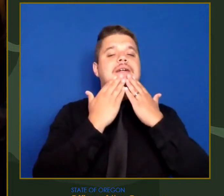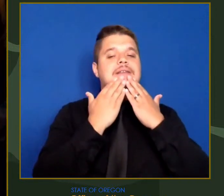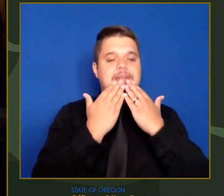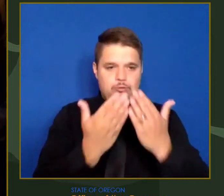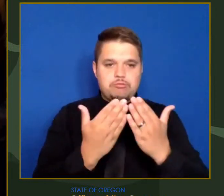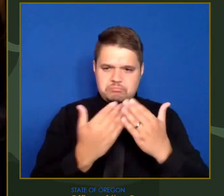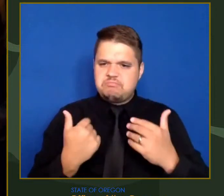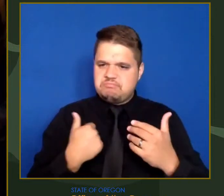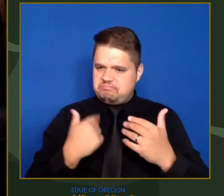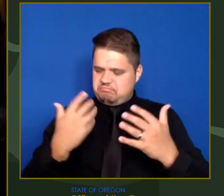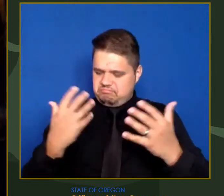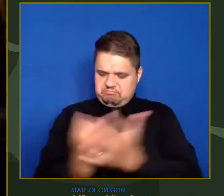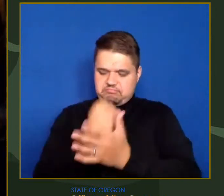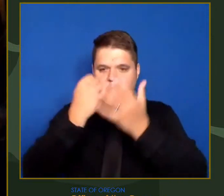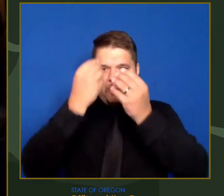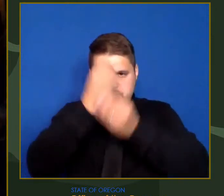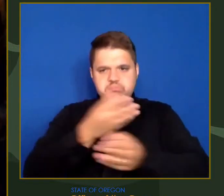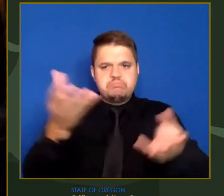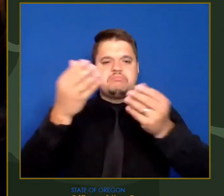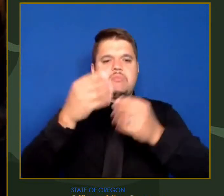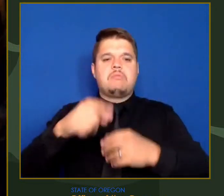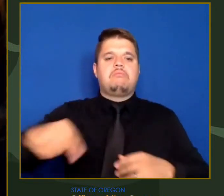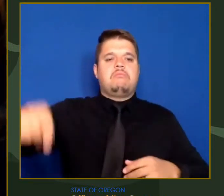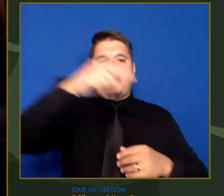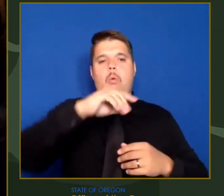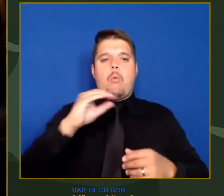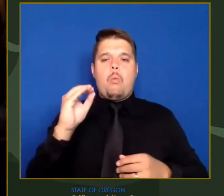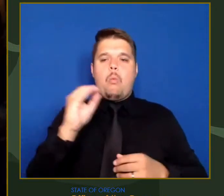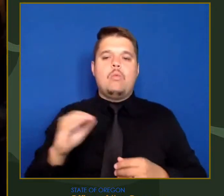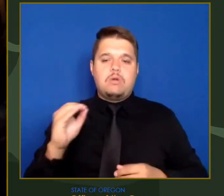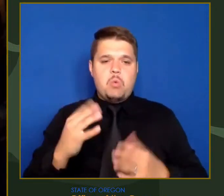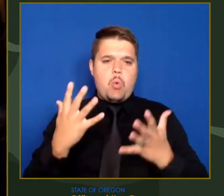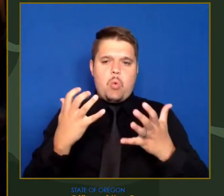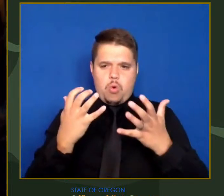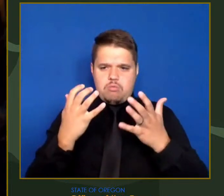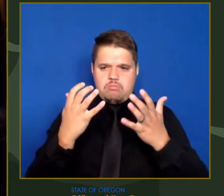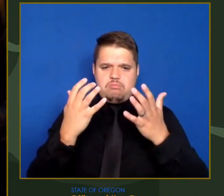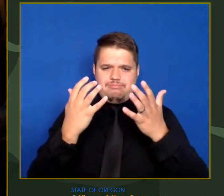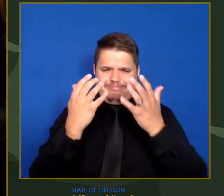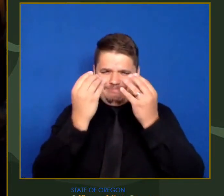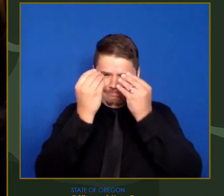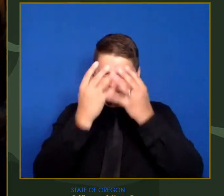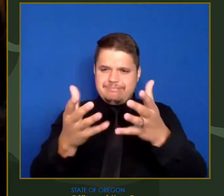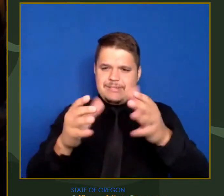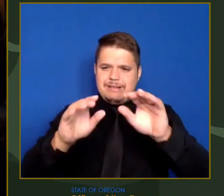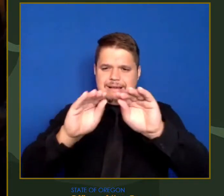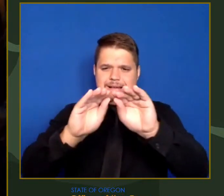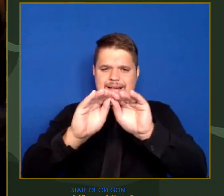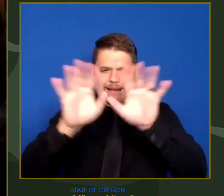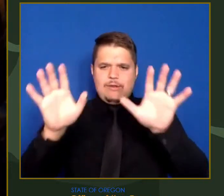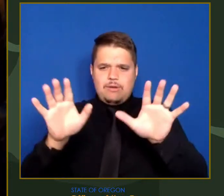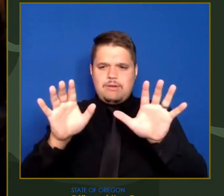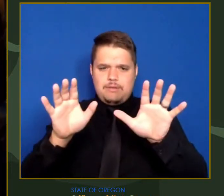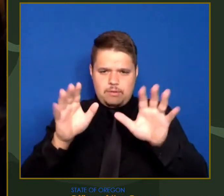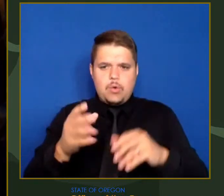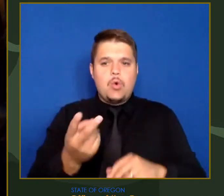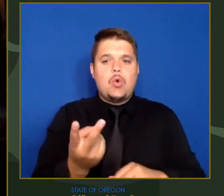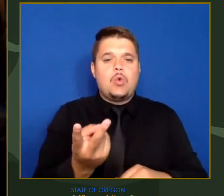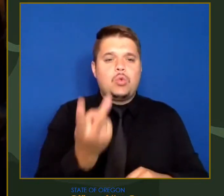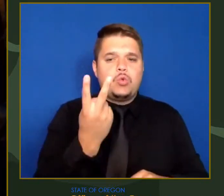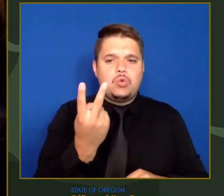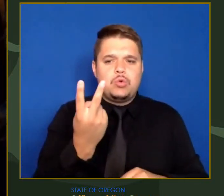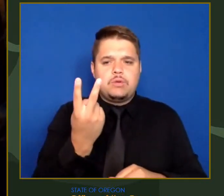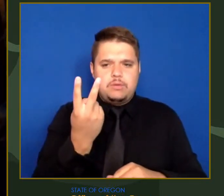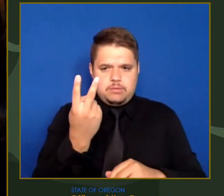Oregon. But this week, I want to further the profile of the two pandemics that Governor Brown and Director Allen alluded to earlier. In